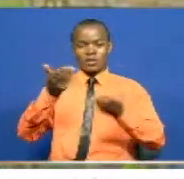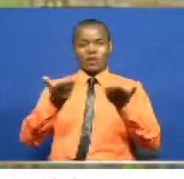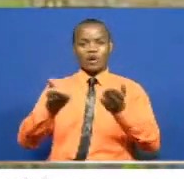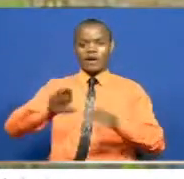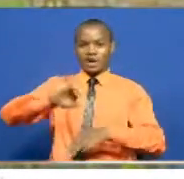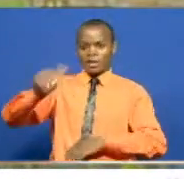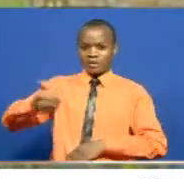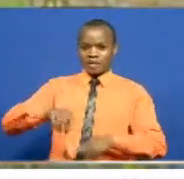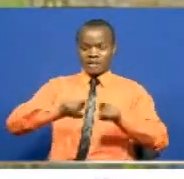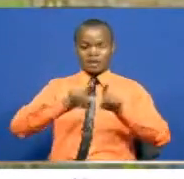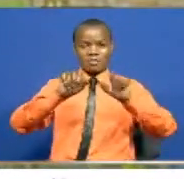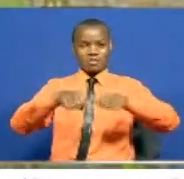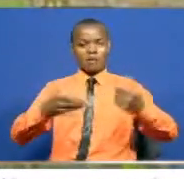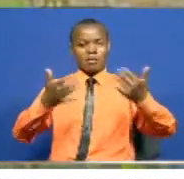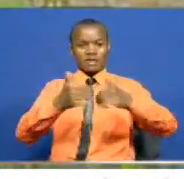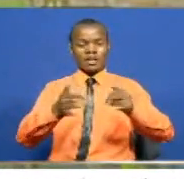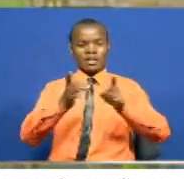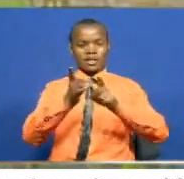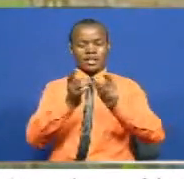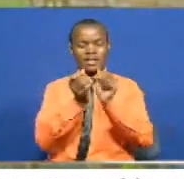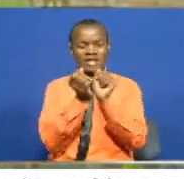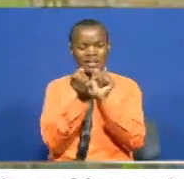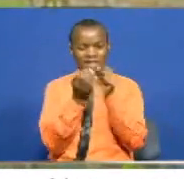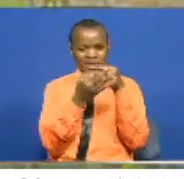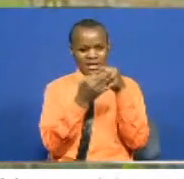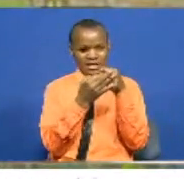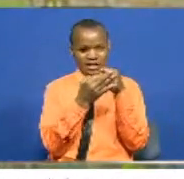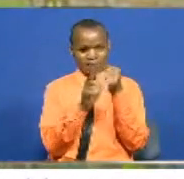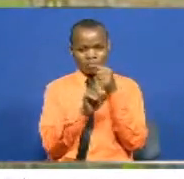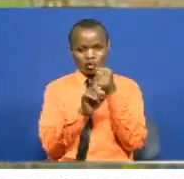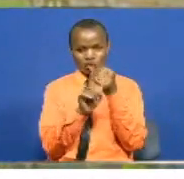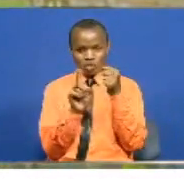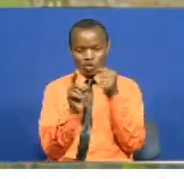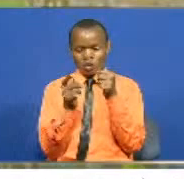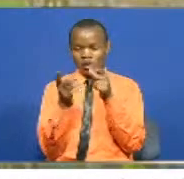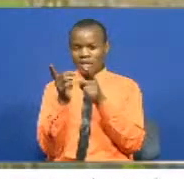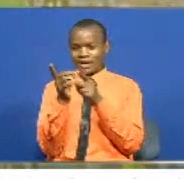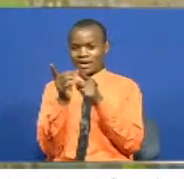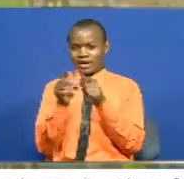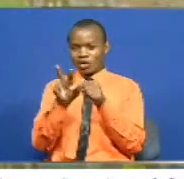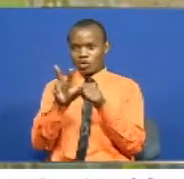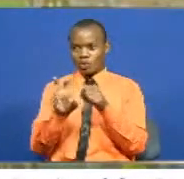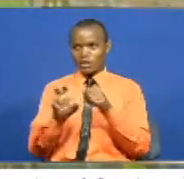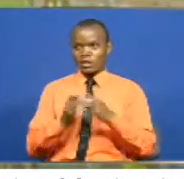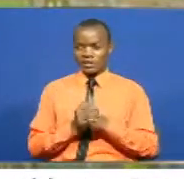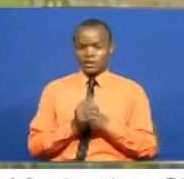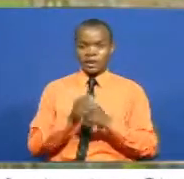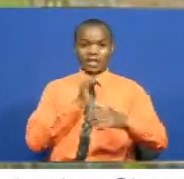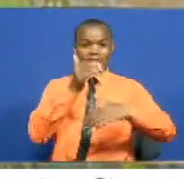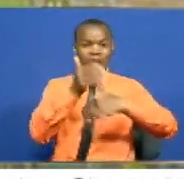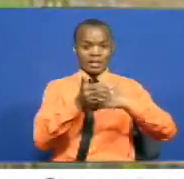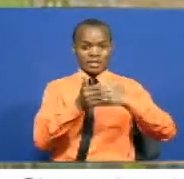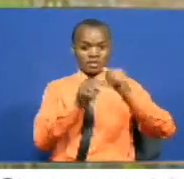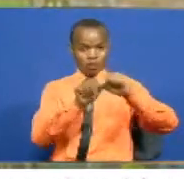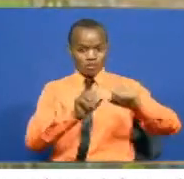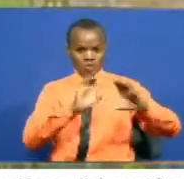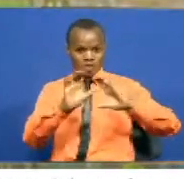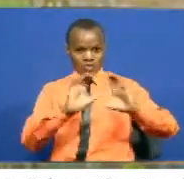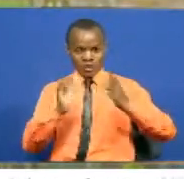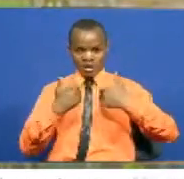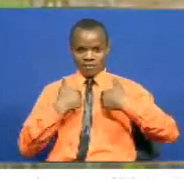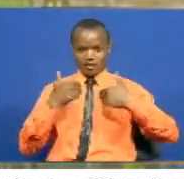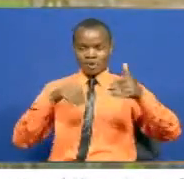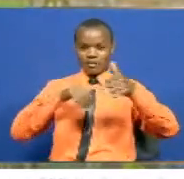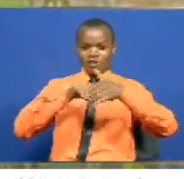Cameroon. They will be played on the 18th, 19th, and 20th of February. Well, next, we'll be having a conversation about football.